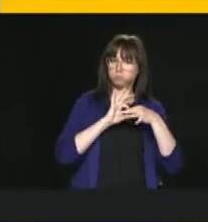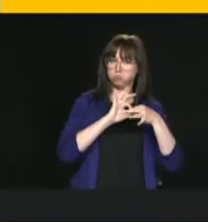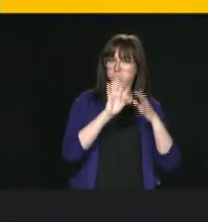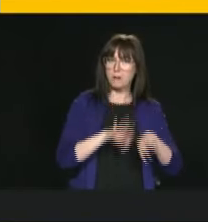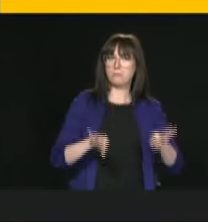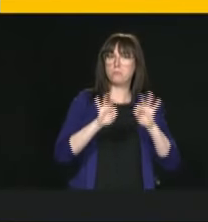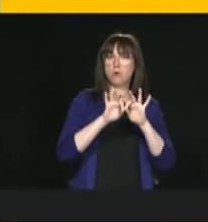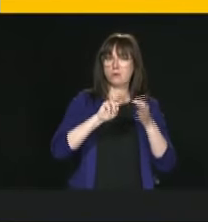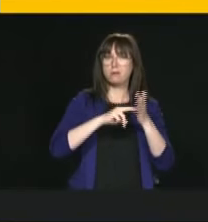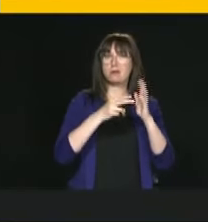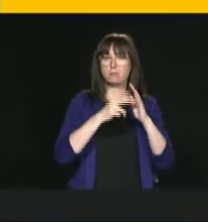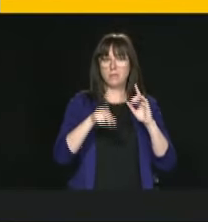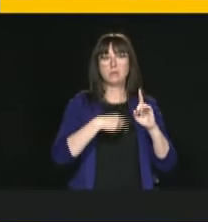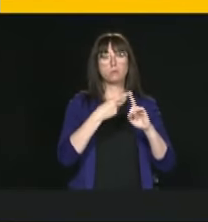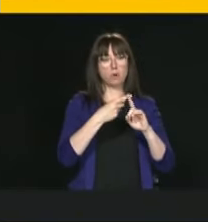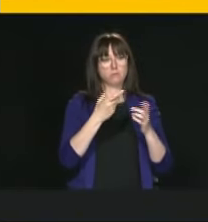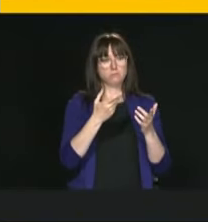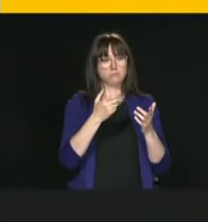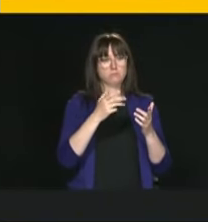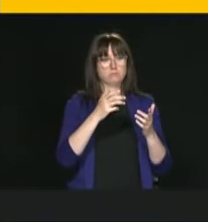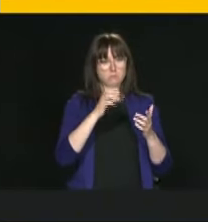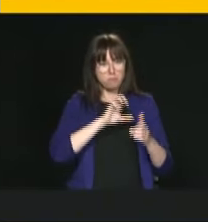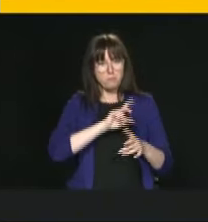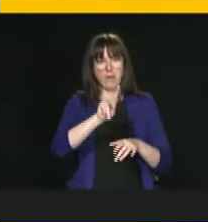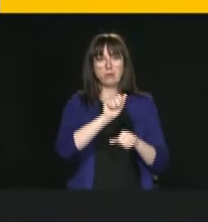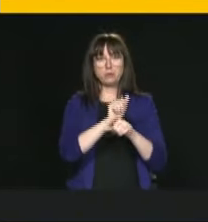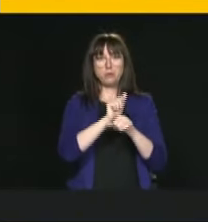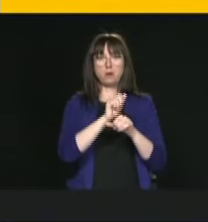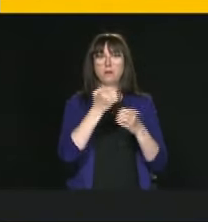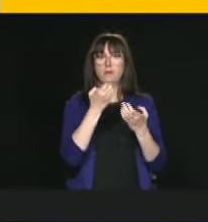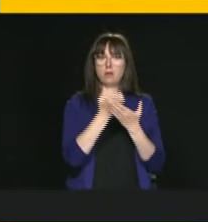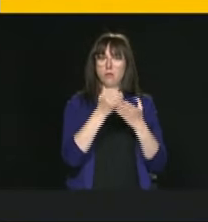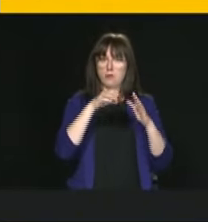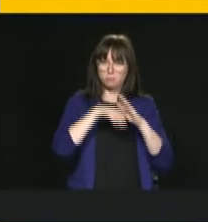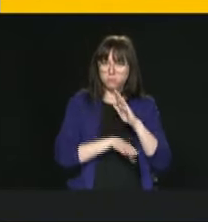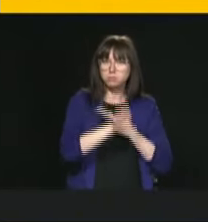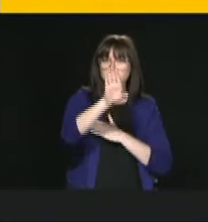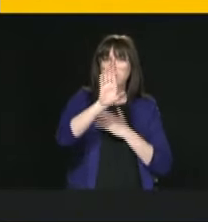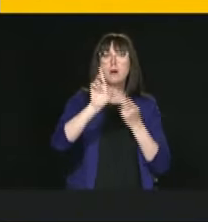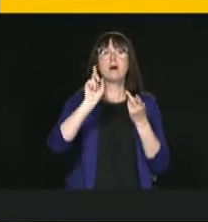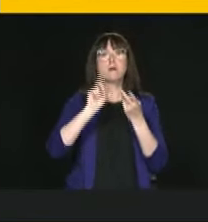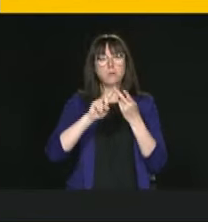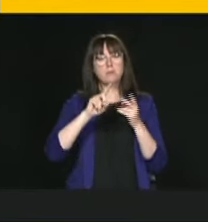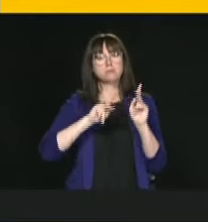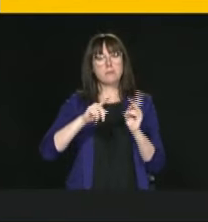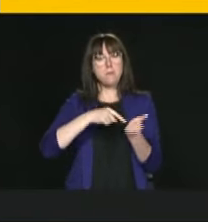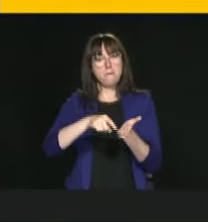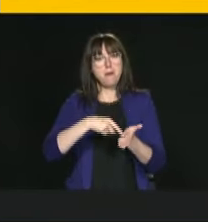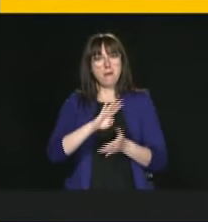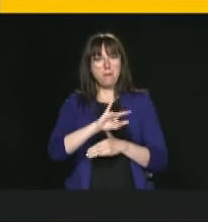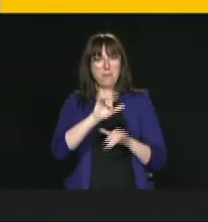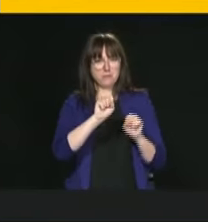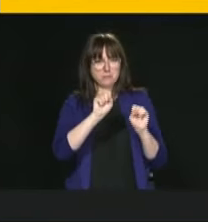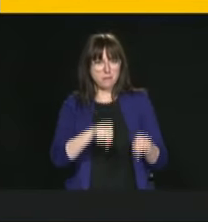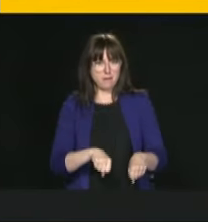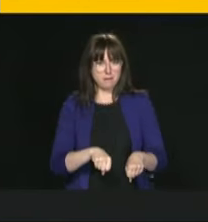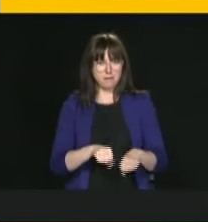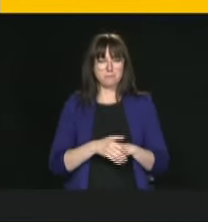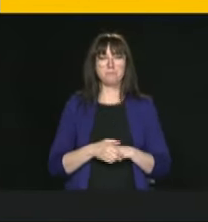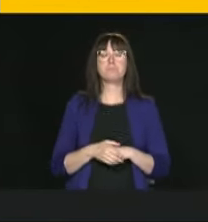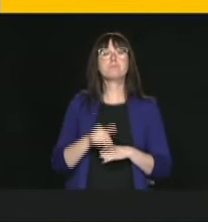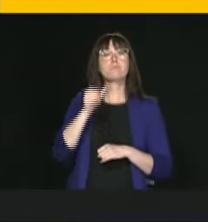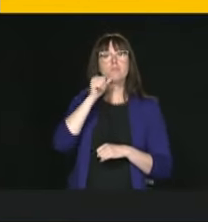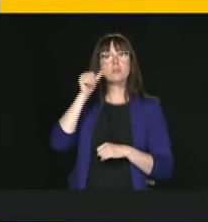help people get back on their feet, but also to our economy. In that vein, we announced yesterday that we